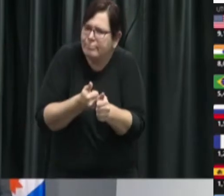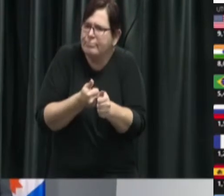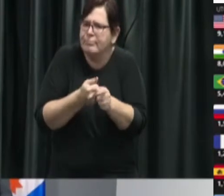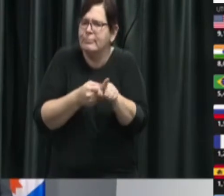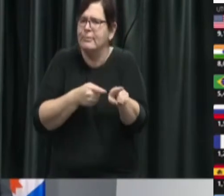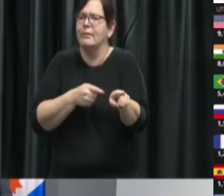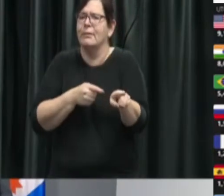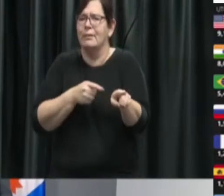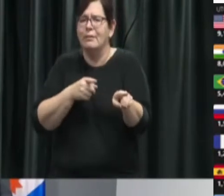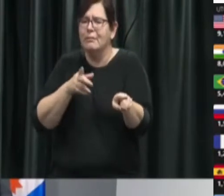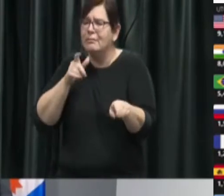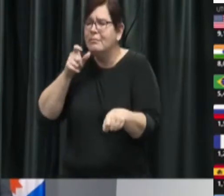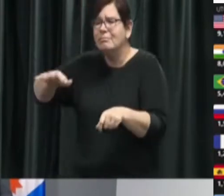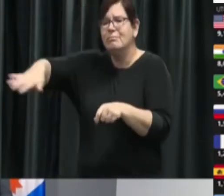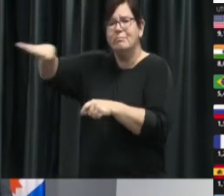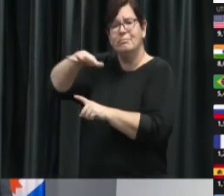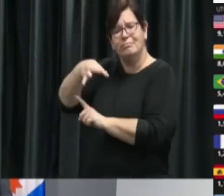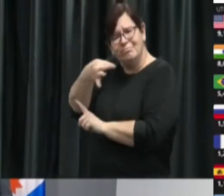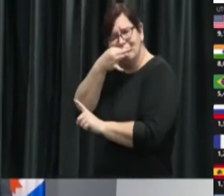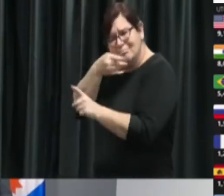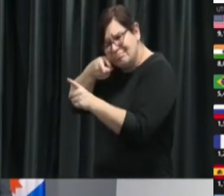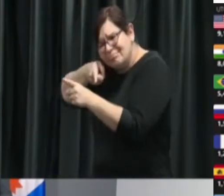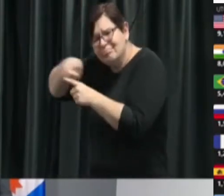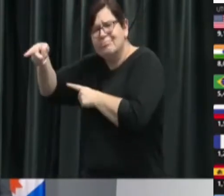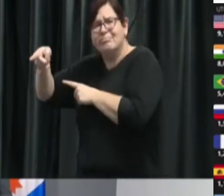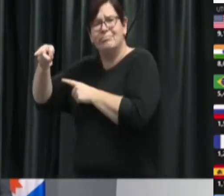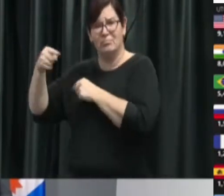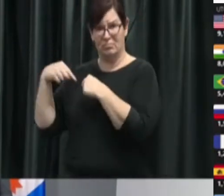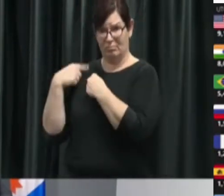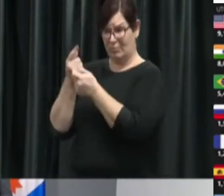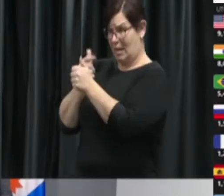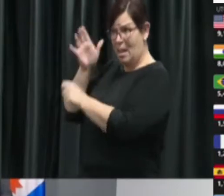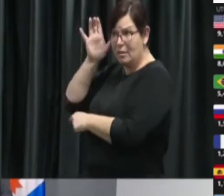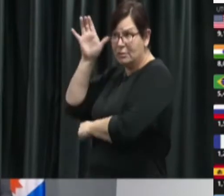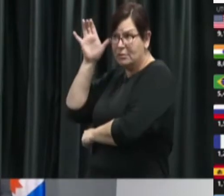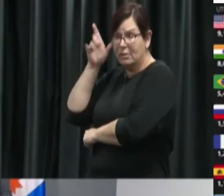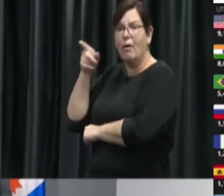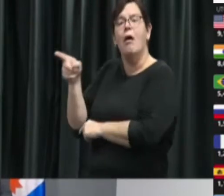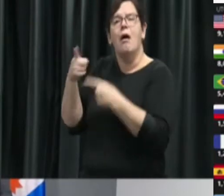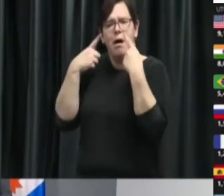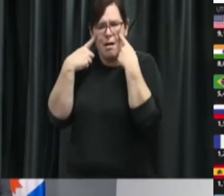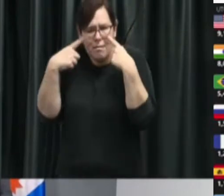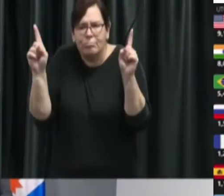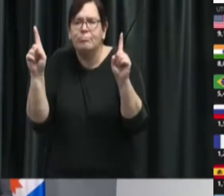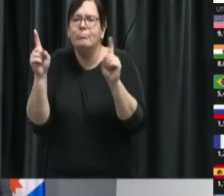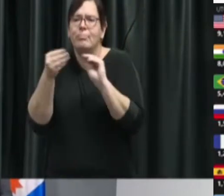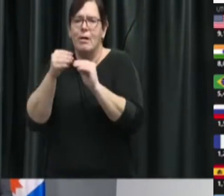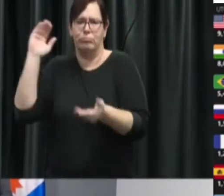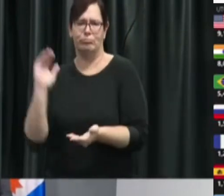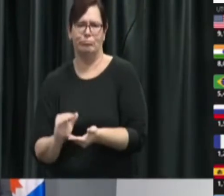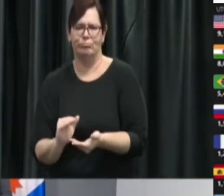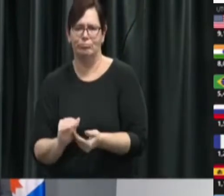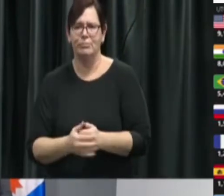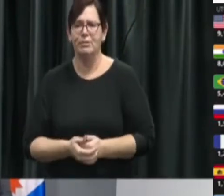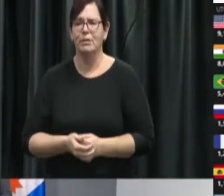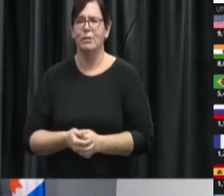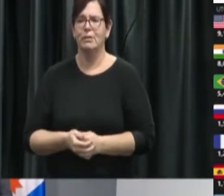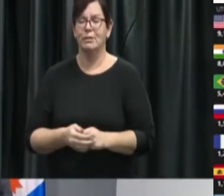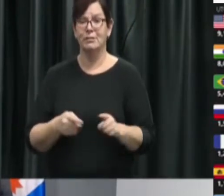battling this virus to date, I think it is fair and appropriate for me to ask that post Day 29, that advice include